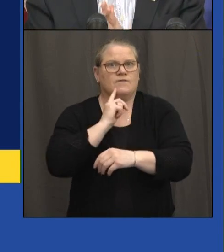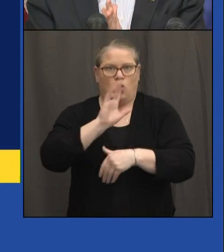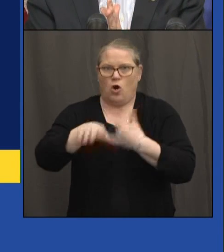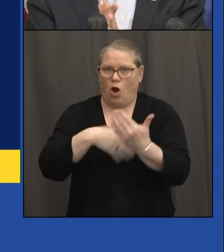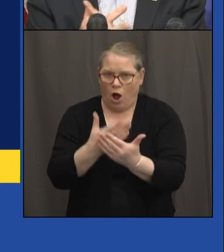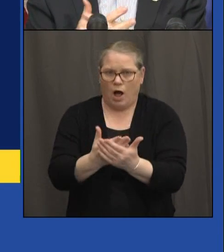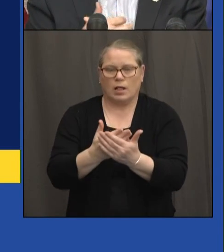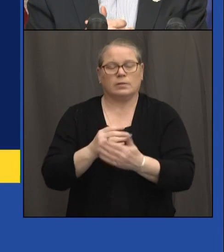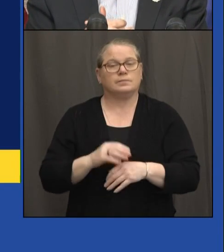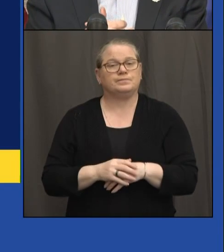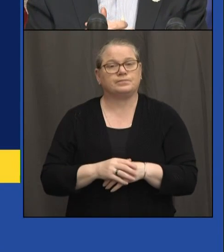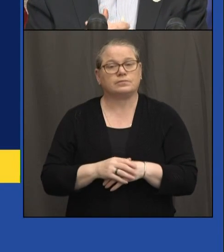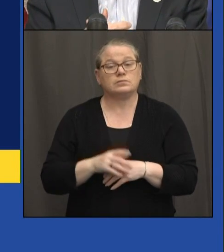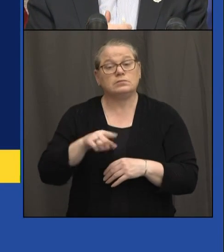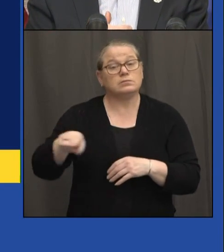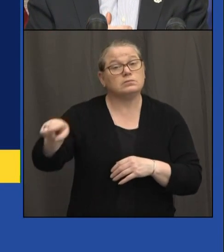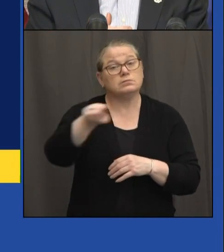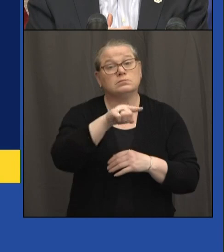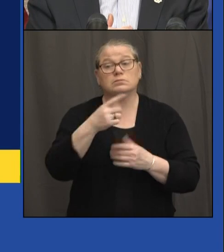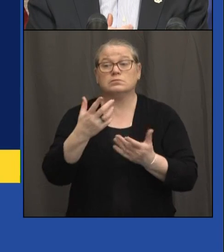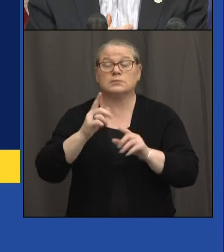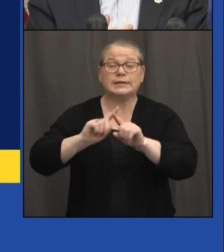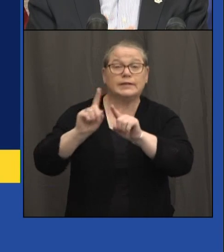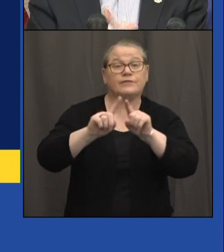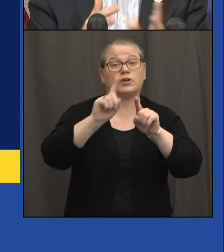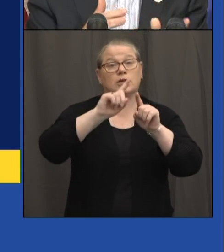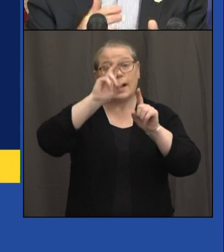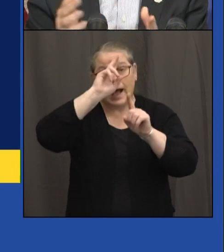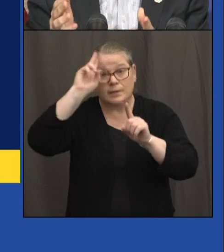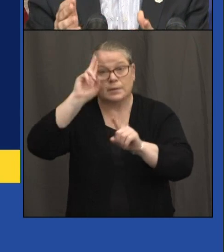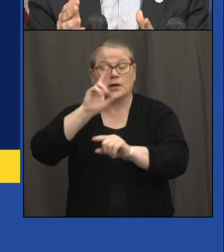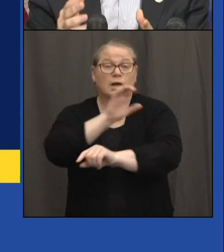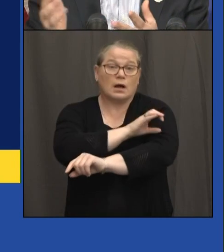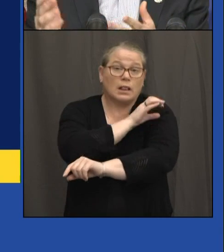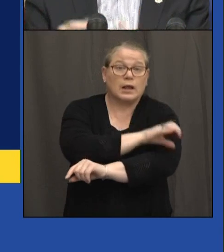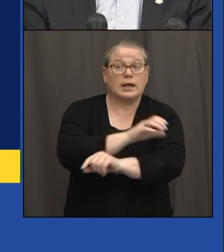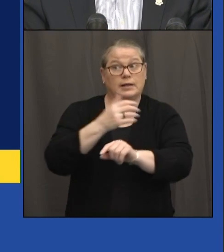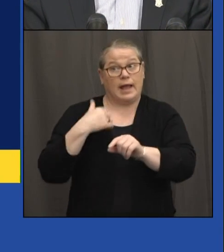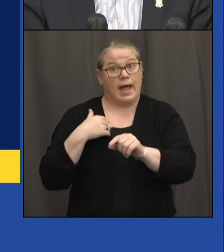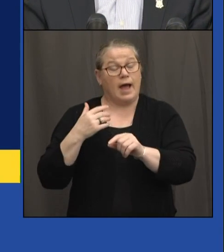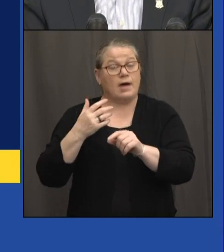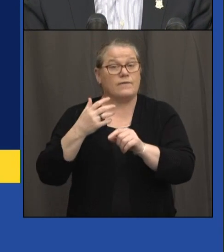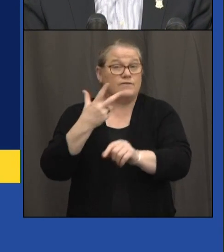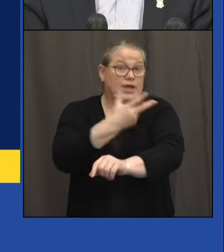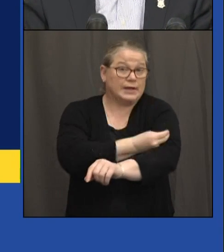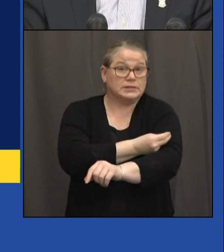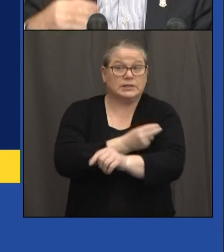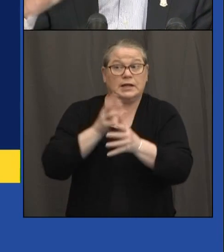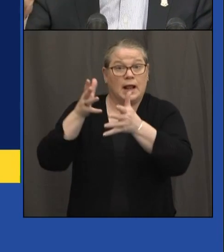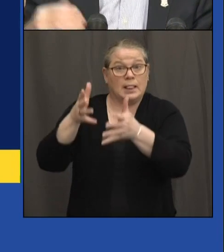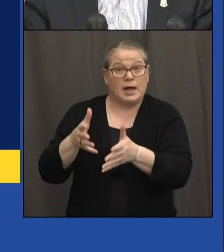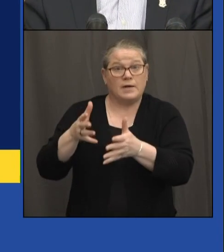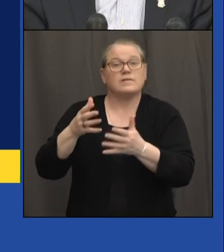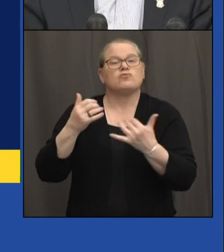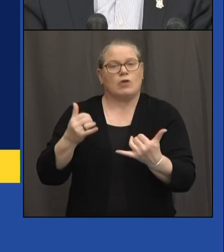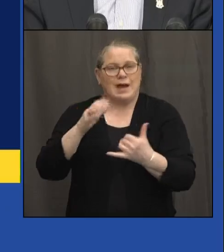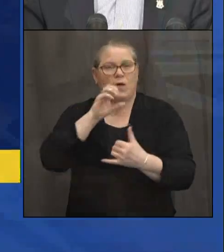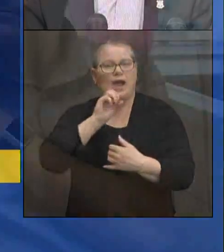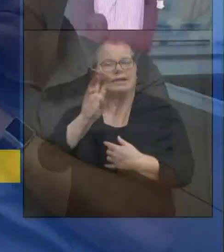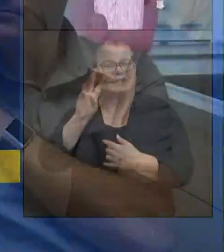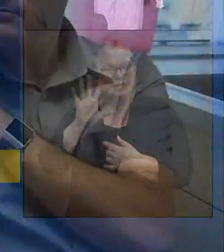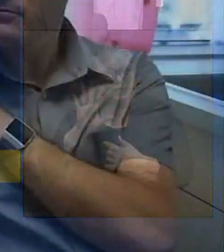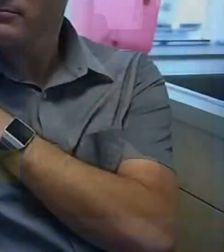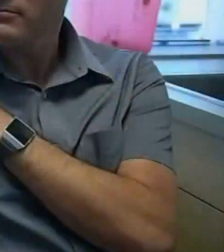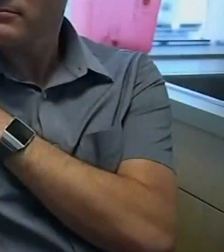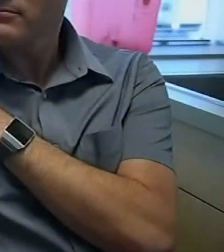extra vaccine at the end of the day, they'll be available right now for people over the age of 65. They can reach out and